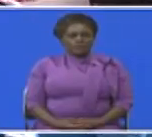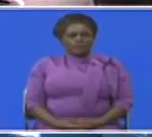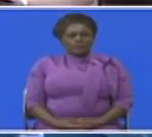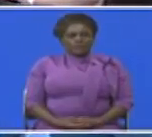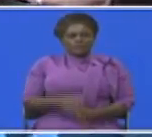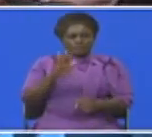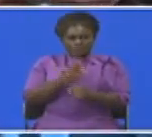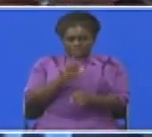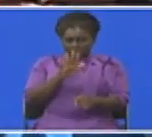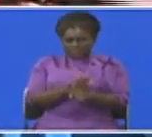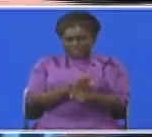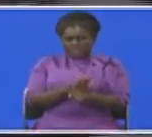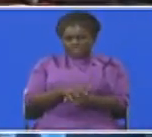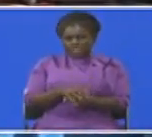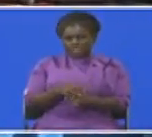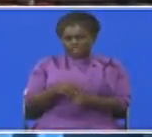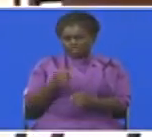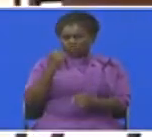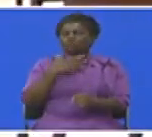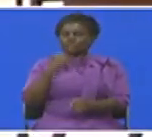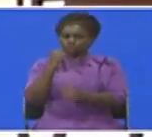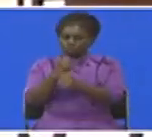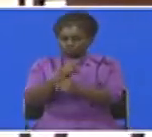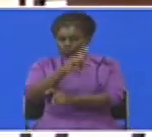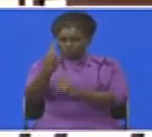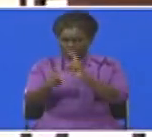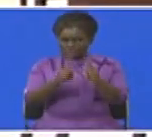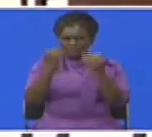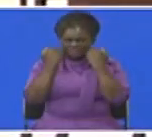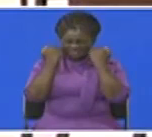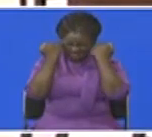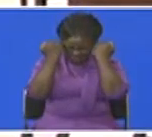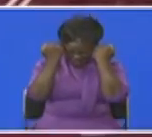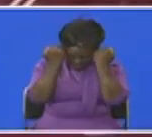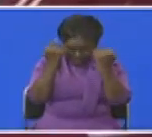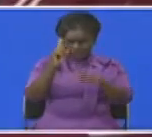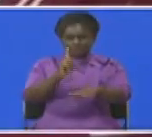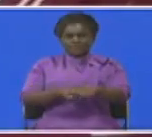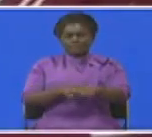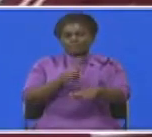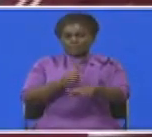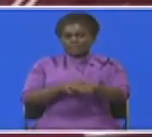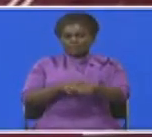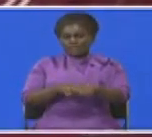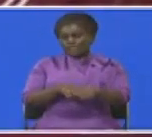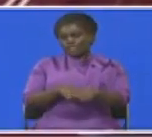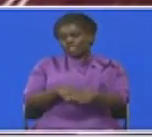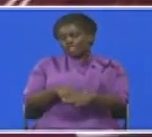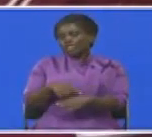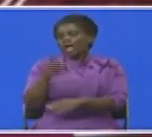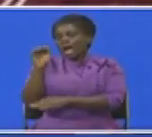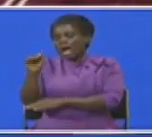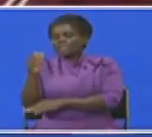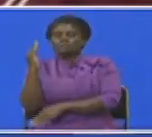For many Form 4 candidates, preparing for exams is a stressful and draining process. Many turn to their mothers and fathers